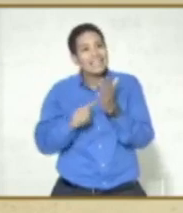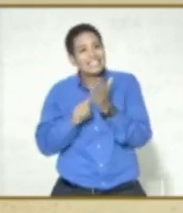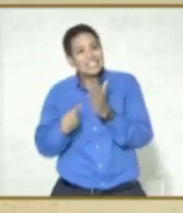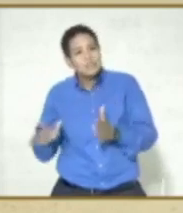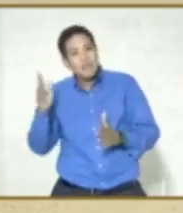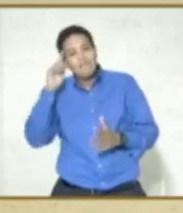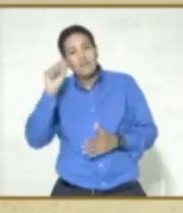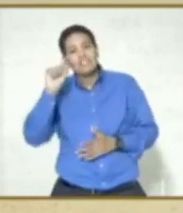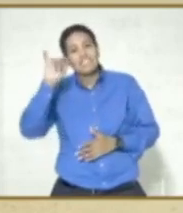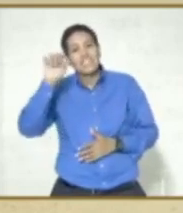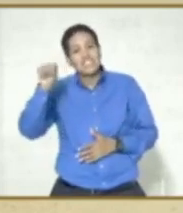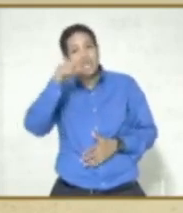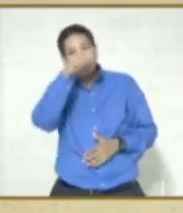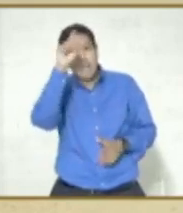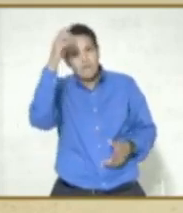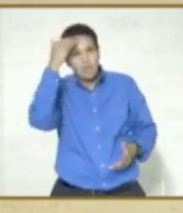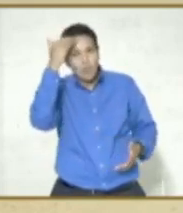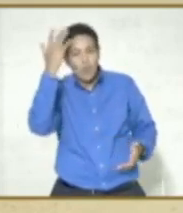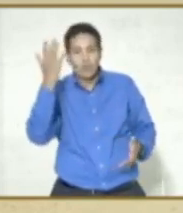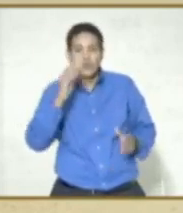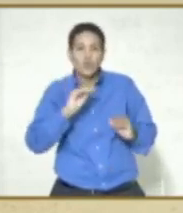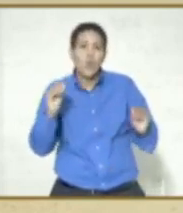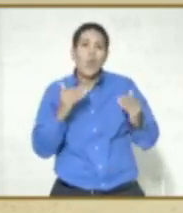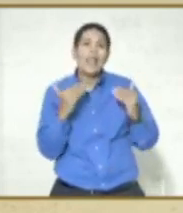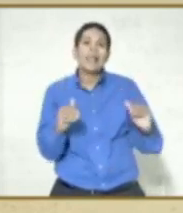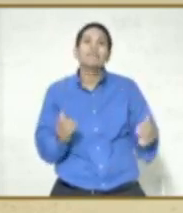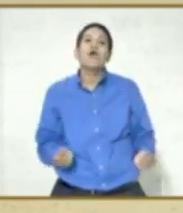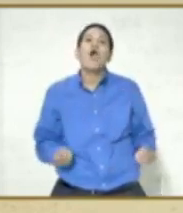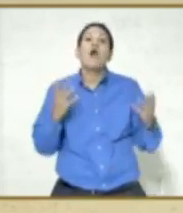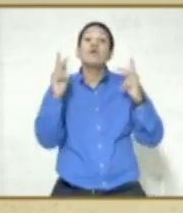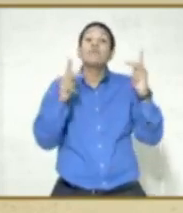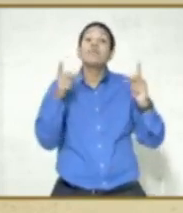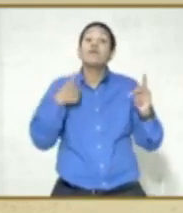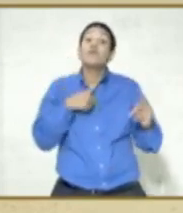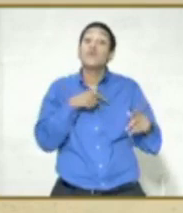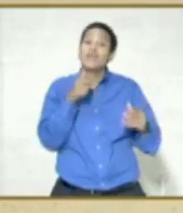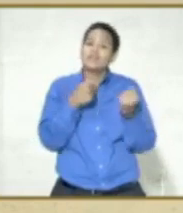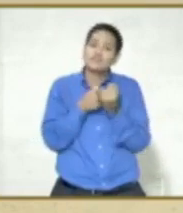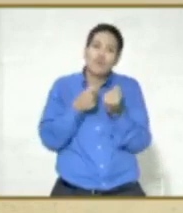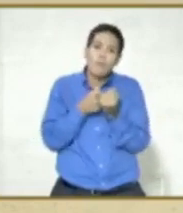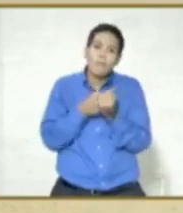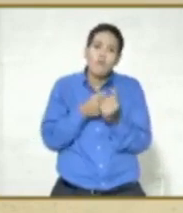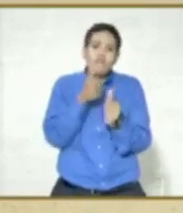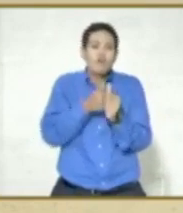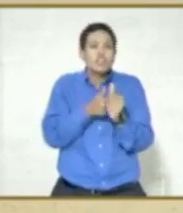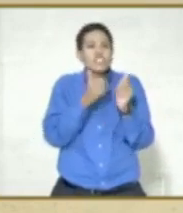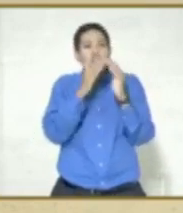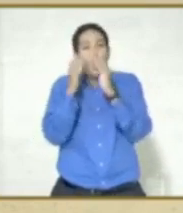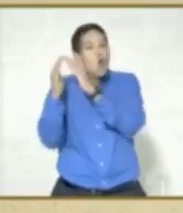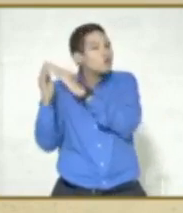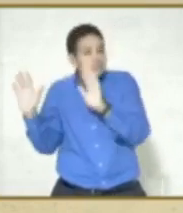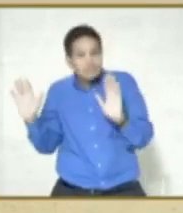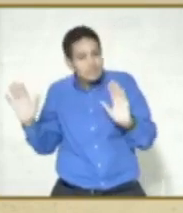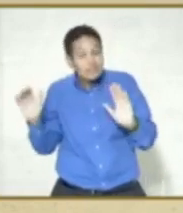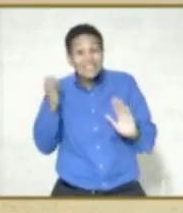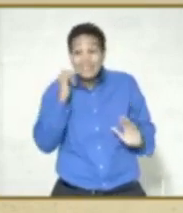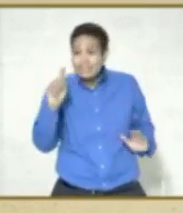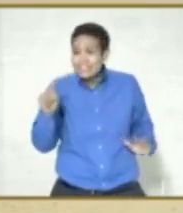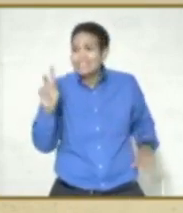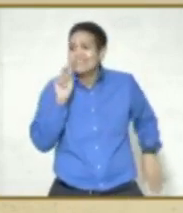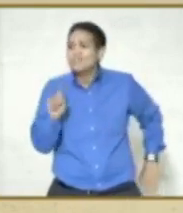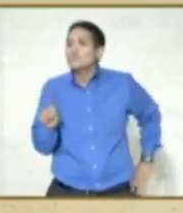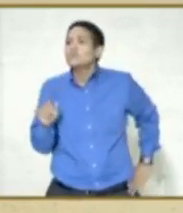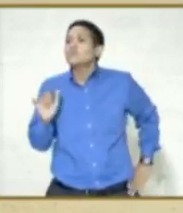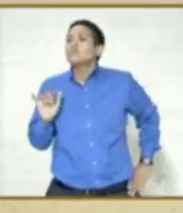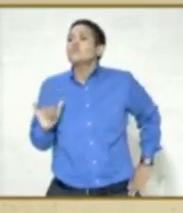St. James. So there's no limit on the number of persons that we assist per household. As long as the need is there and the